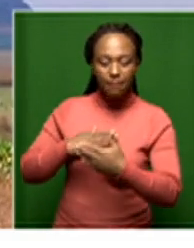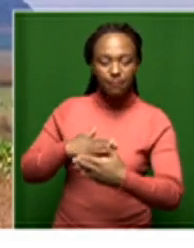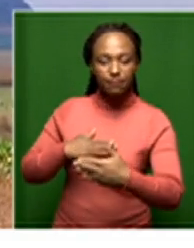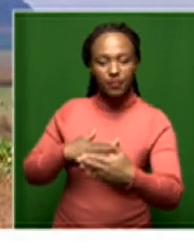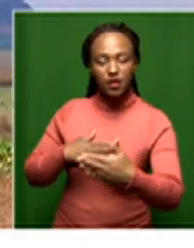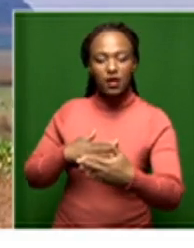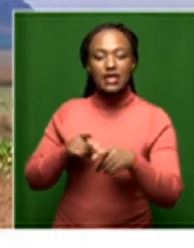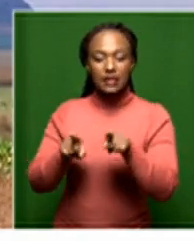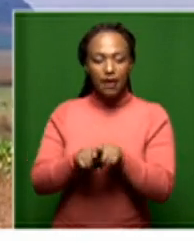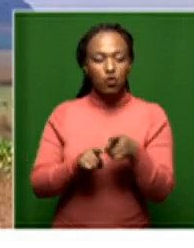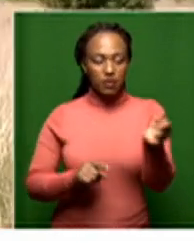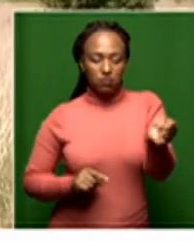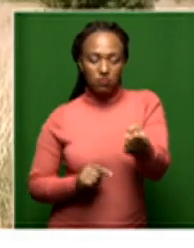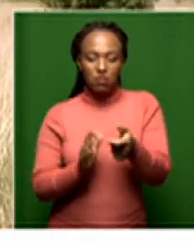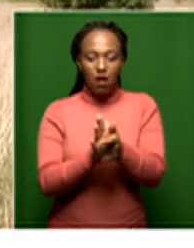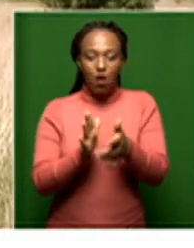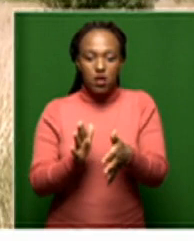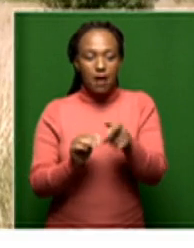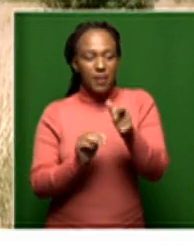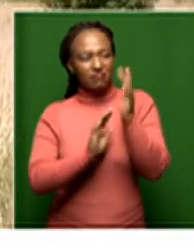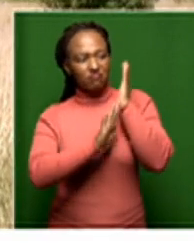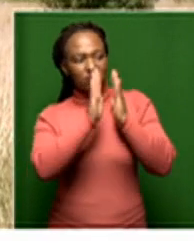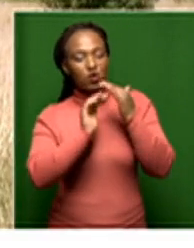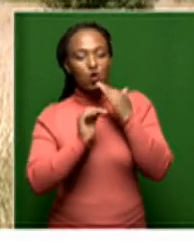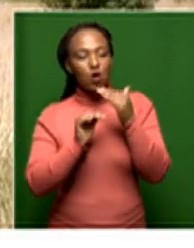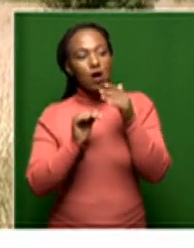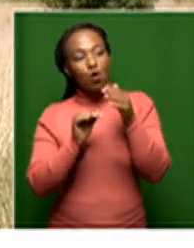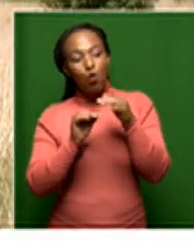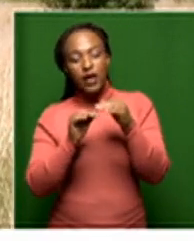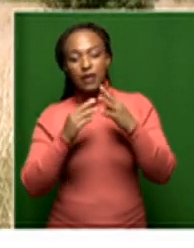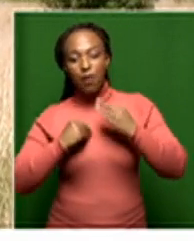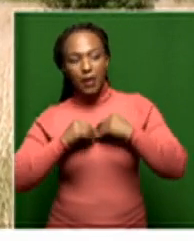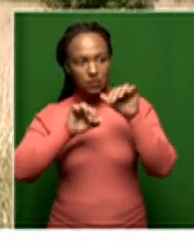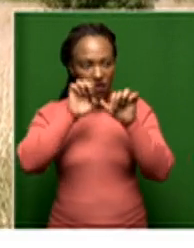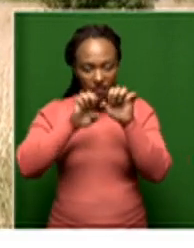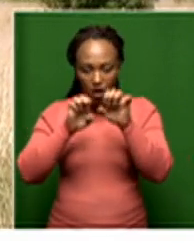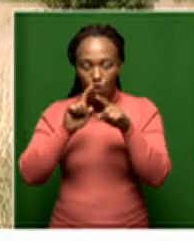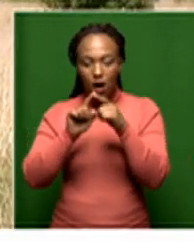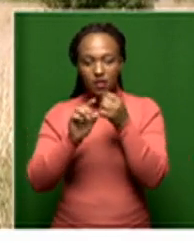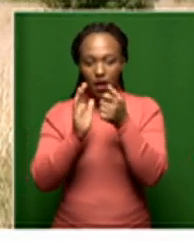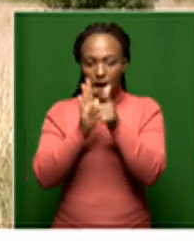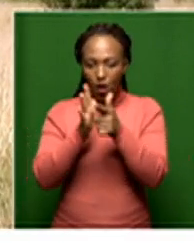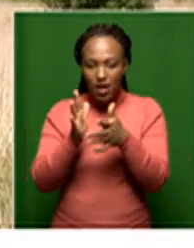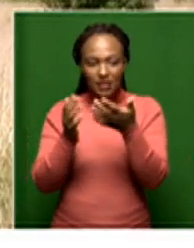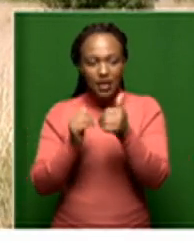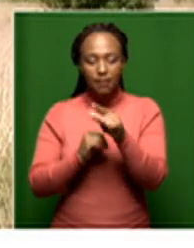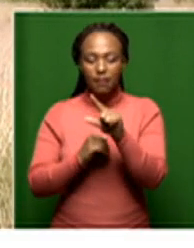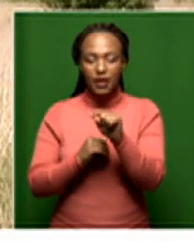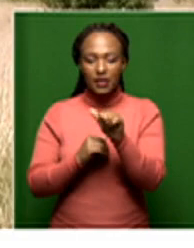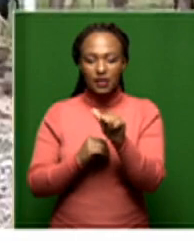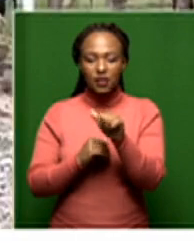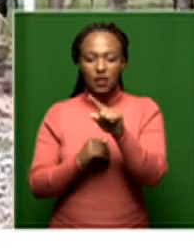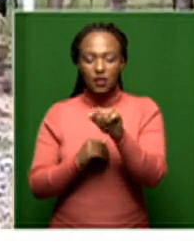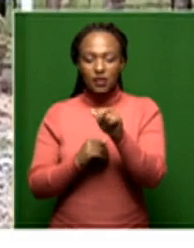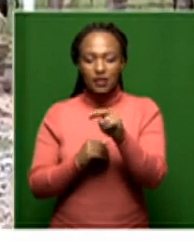to appoint a lawyer, a historian, a property valuer, an advocate, and sometimes an attorney. Most